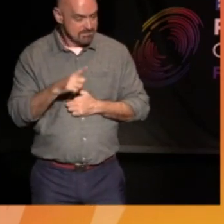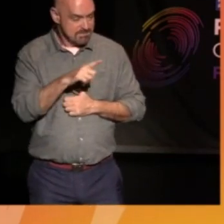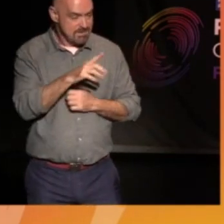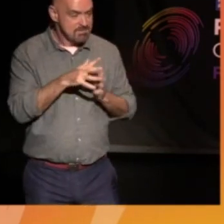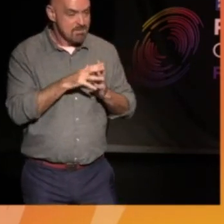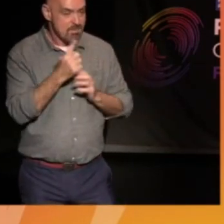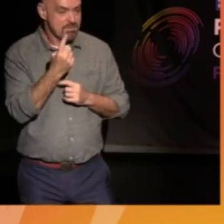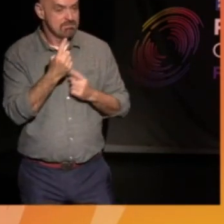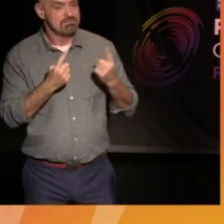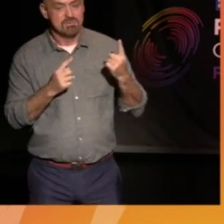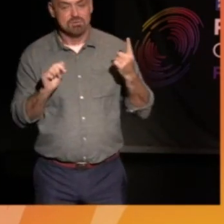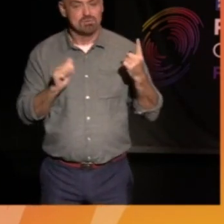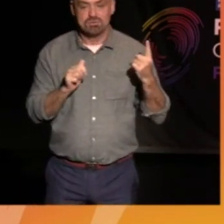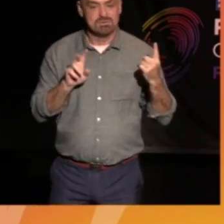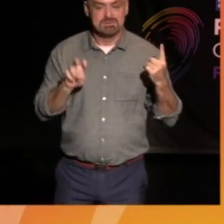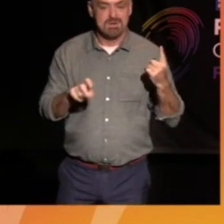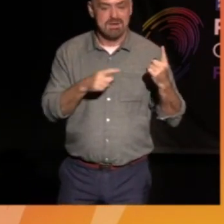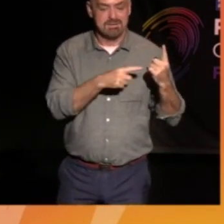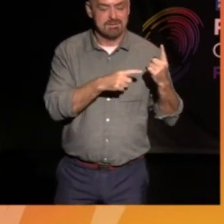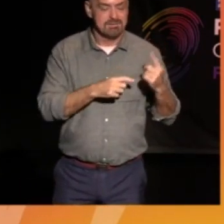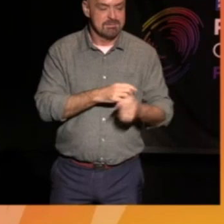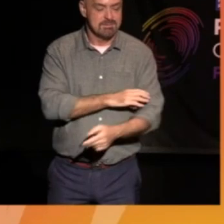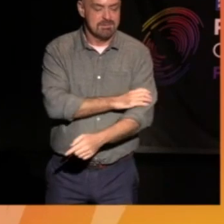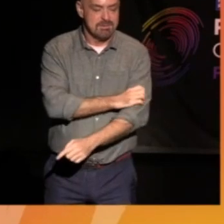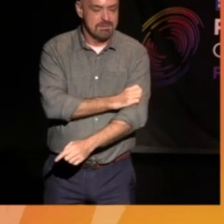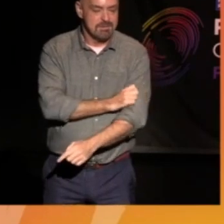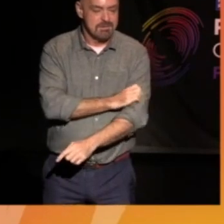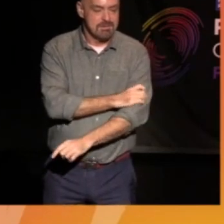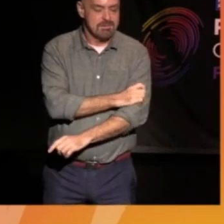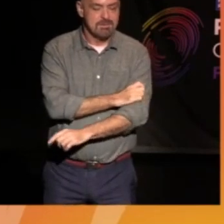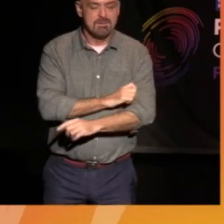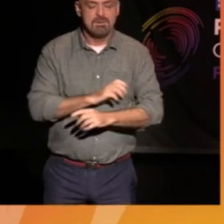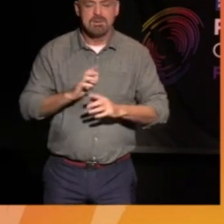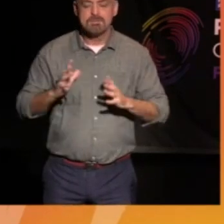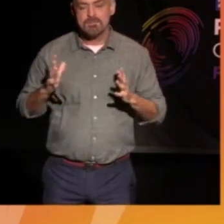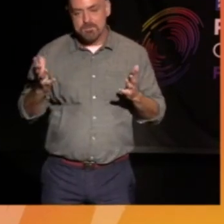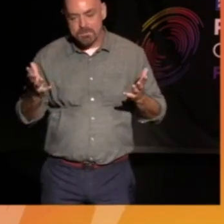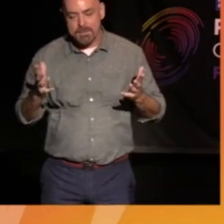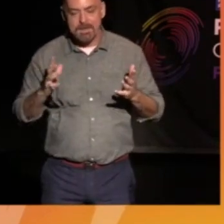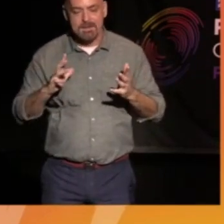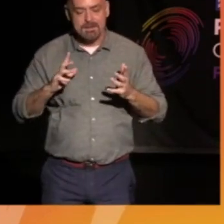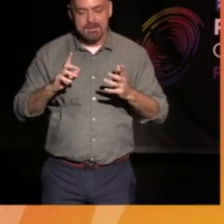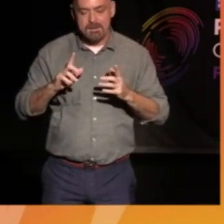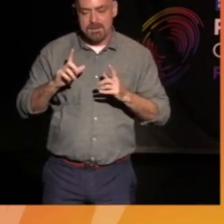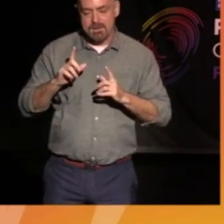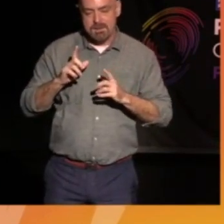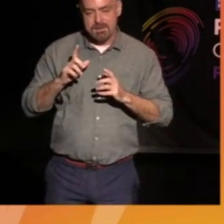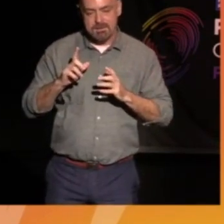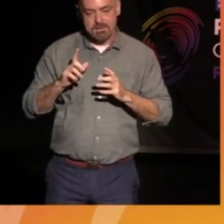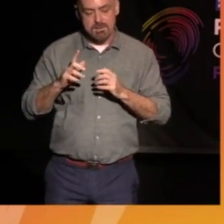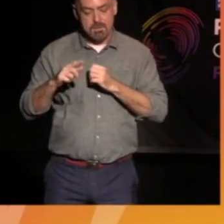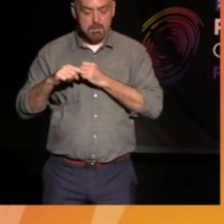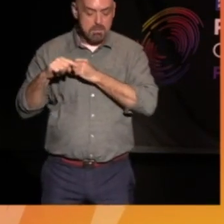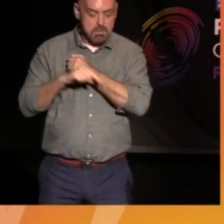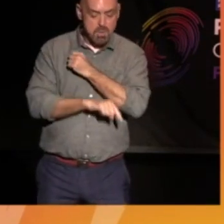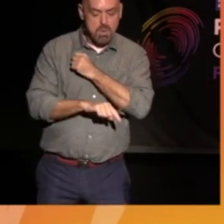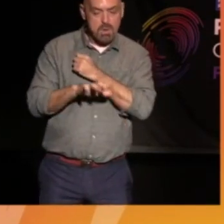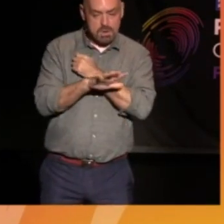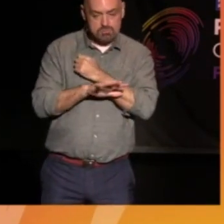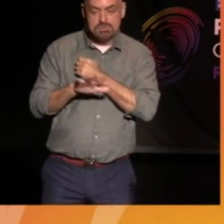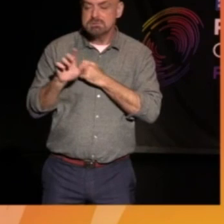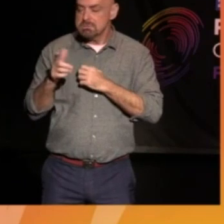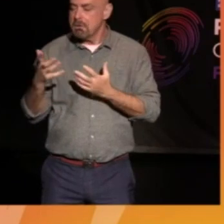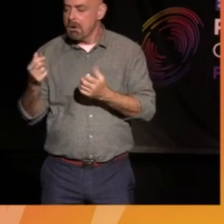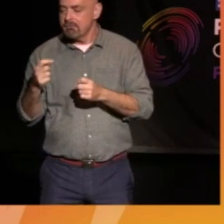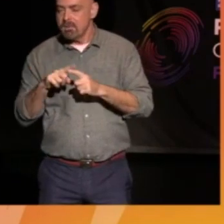So it is not just what people say third world or poor countries issue. This is a global